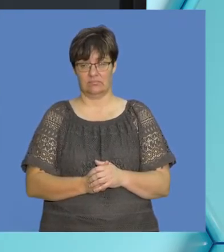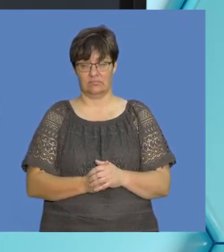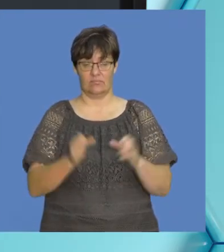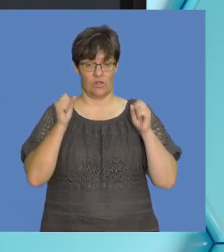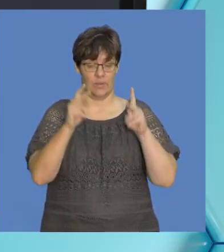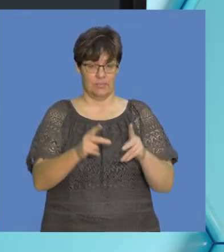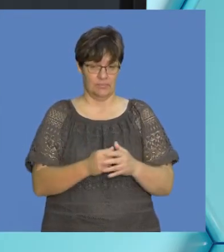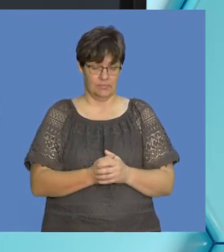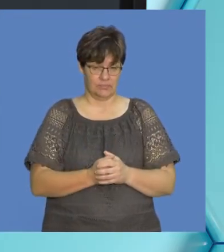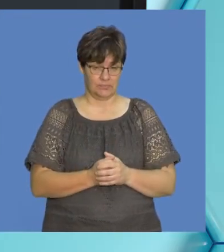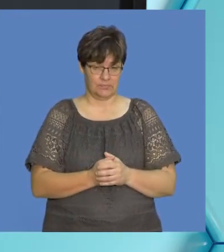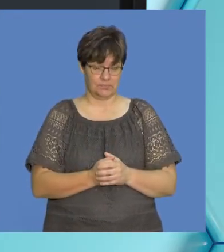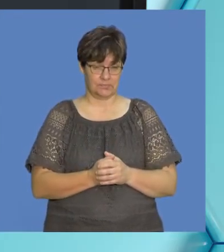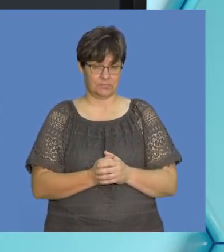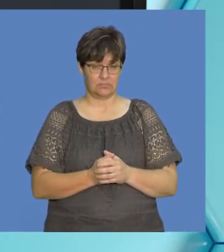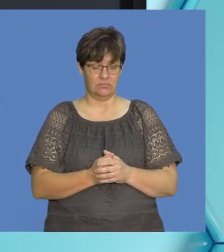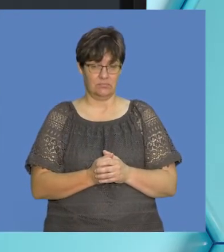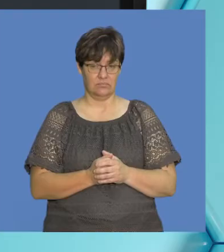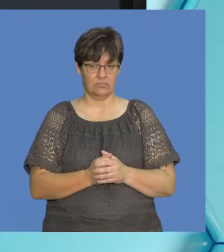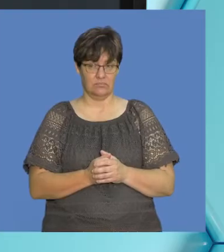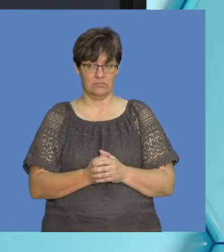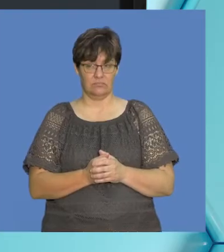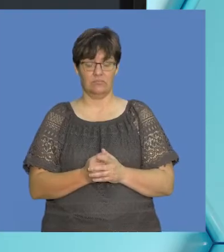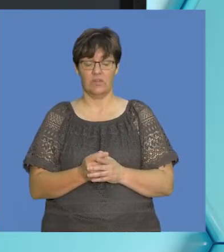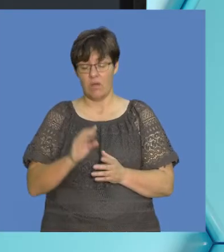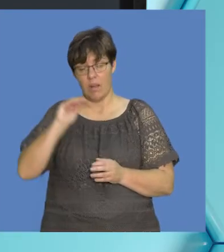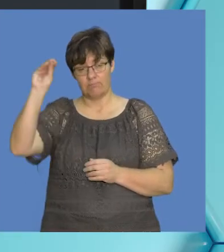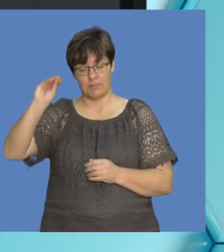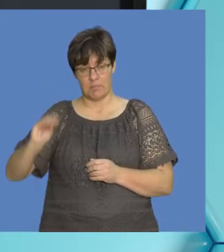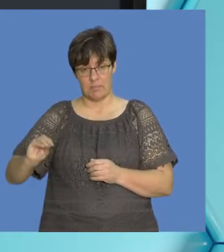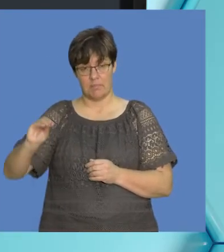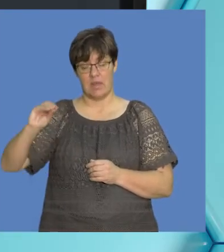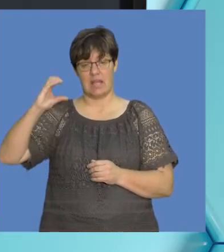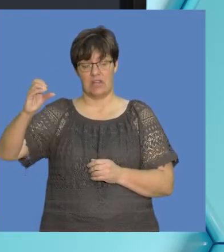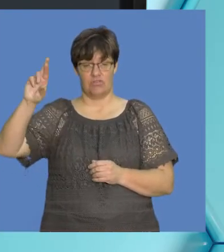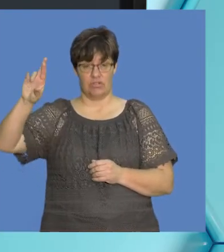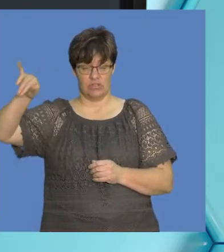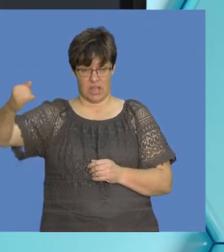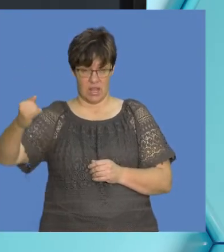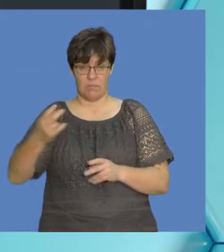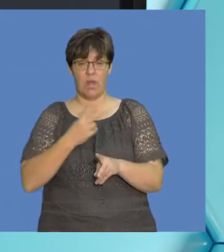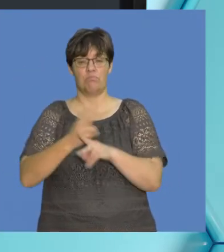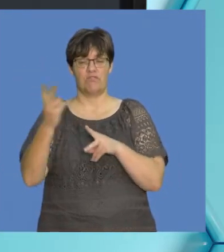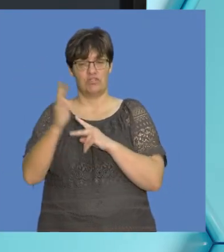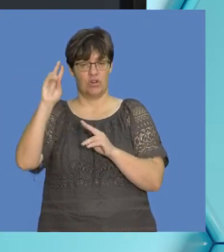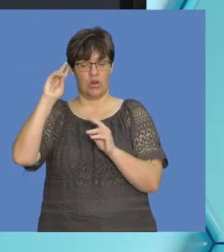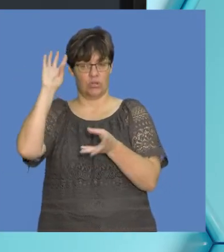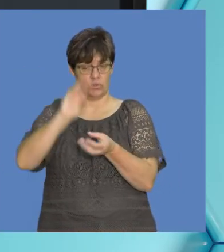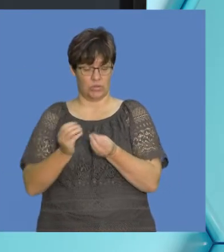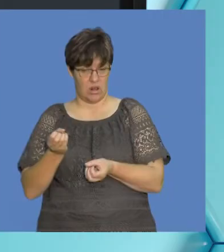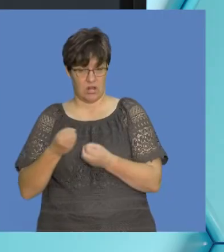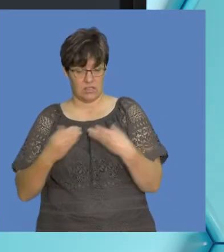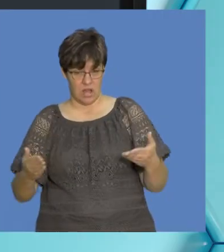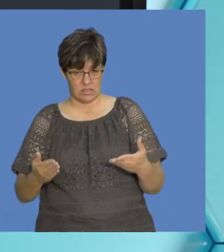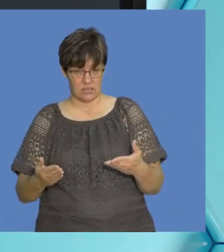Okay. When you are entering into your cash receipts journal, remember, you start off with your provisional totals. What do we